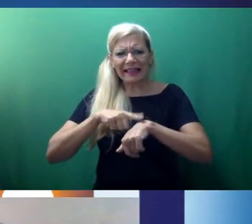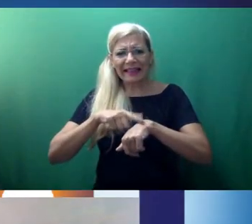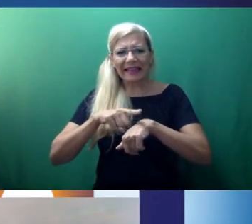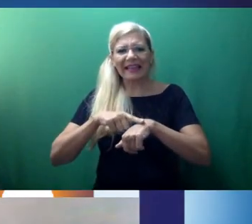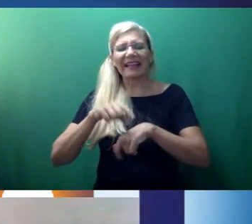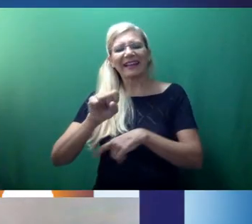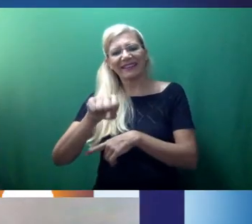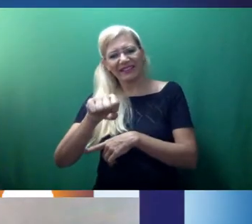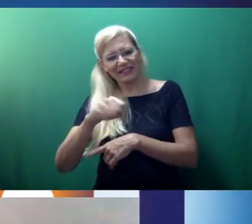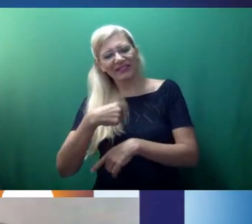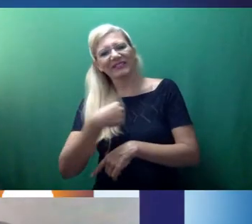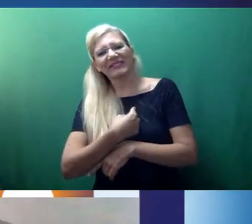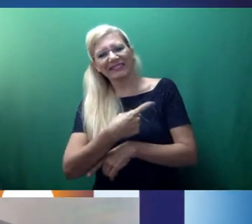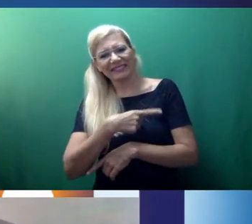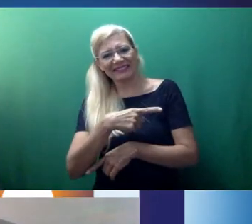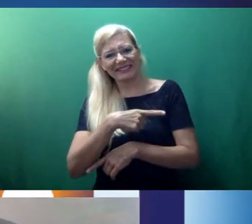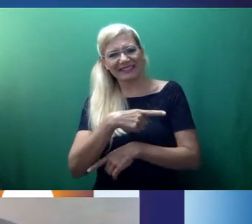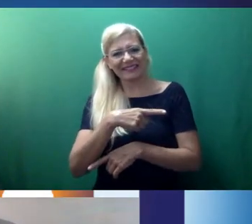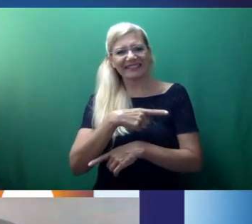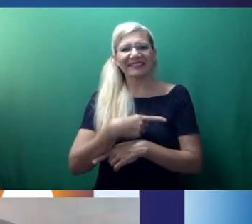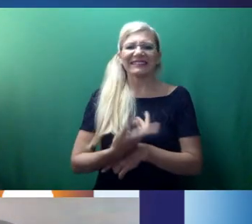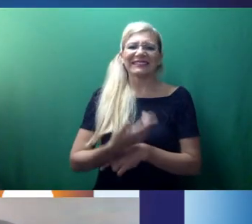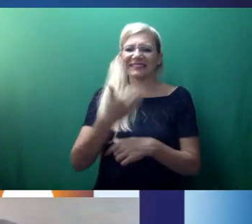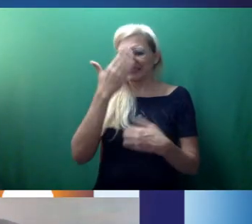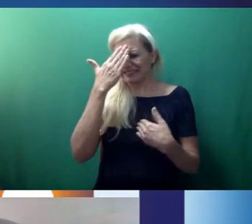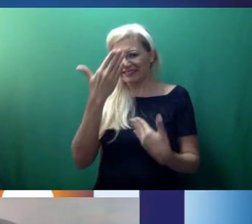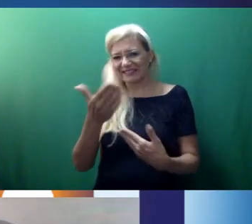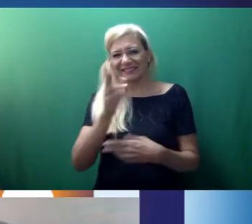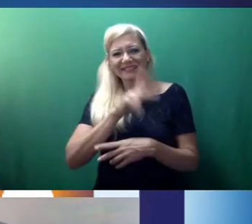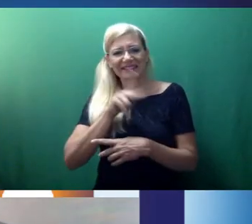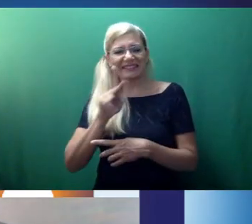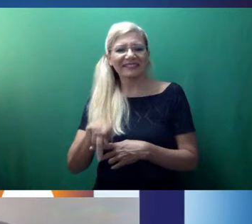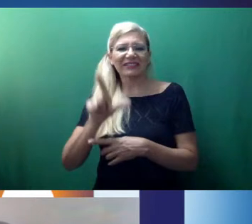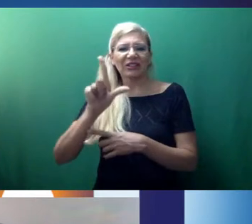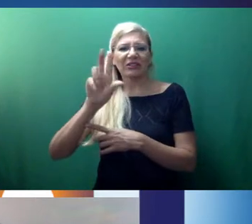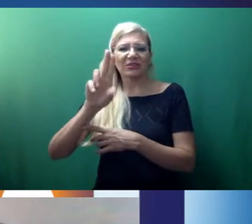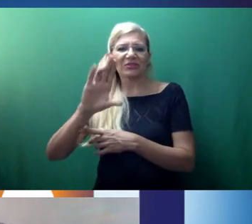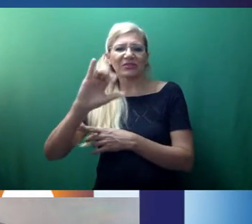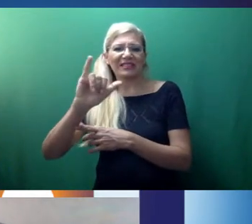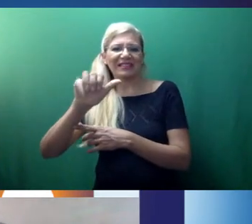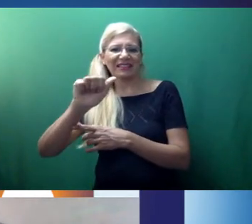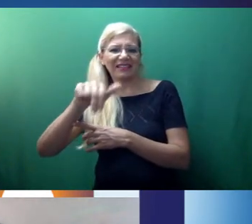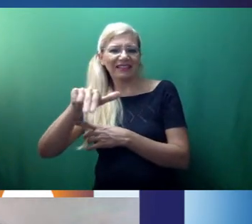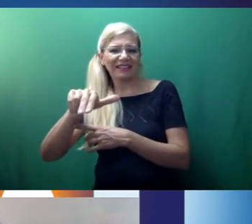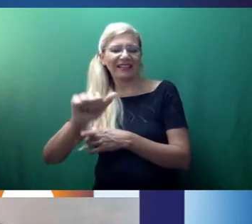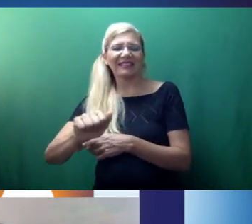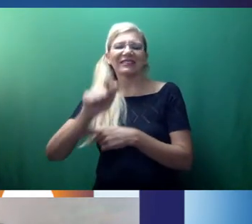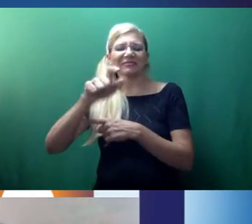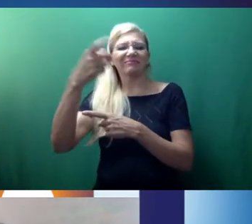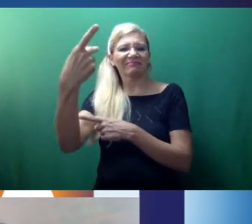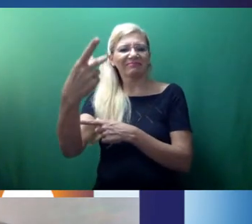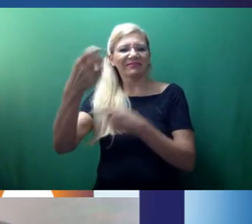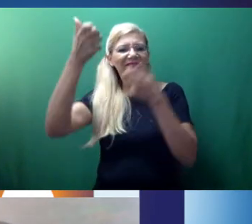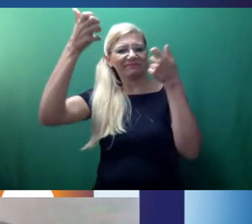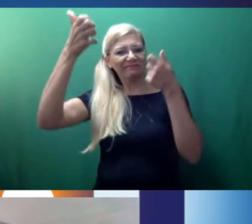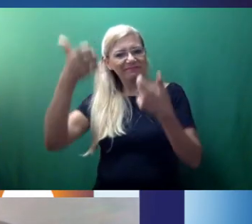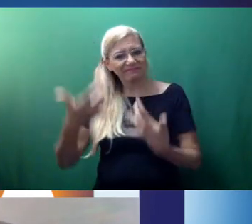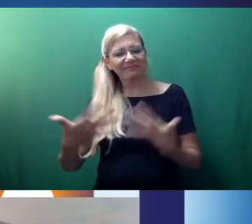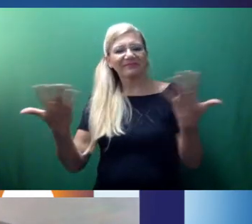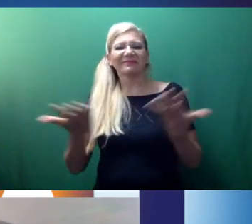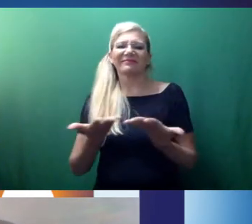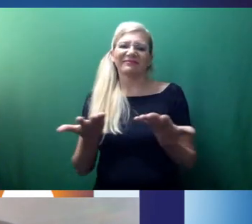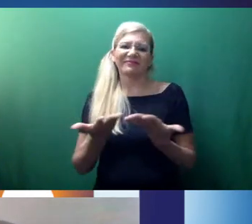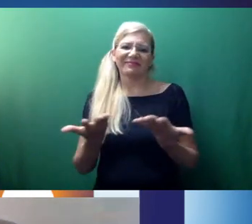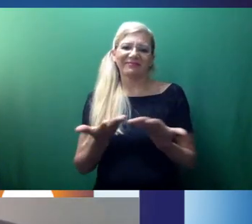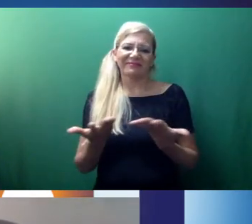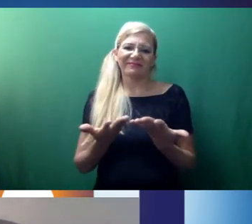We do. But thank you, Professor Luciana, for your very clear and thoughtful presentation. But we would also like to